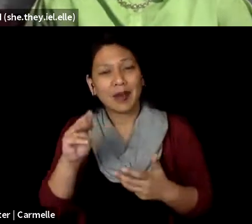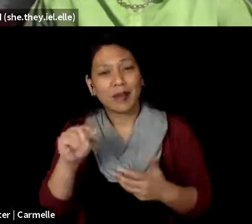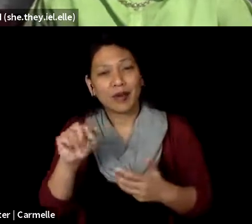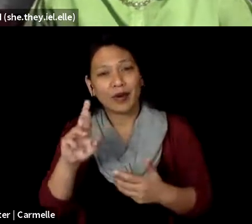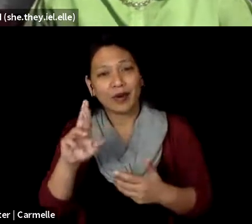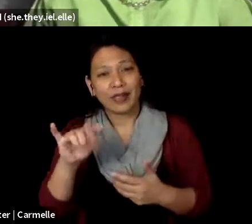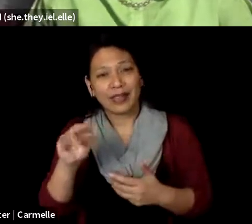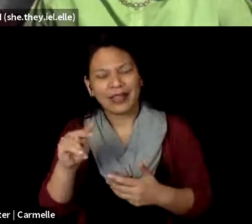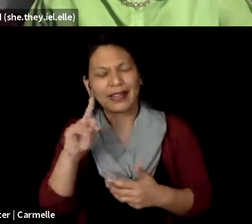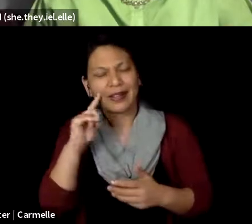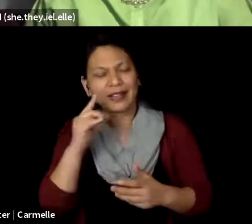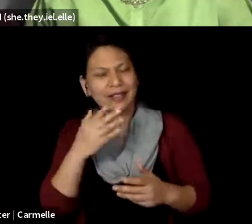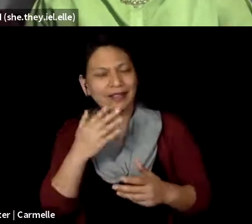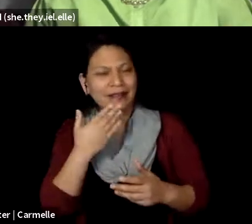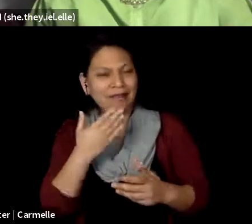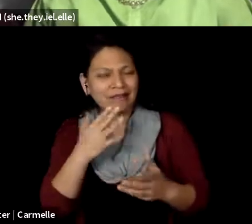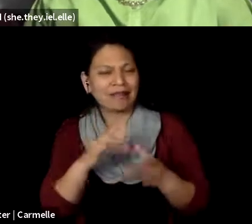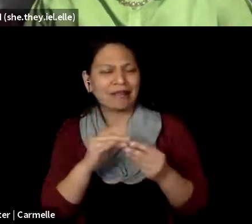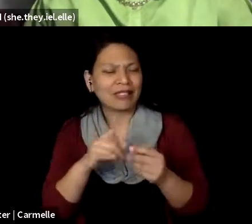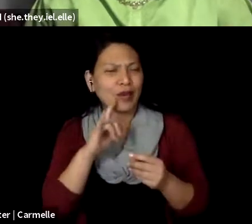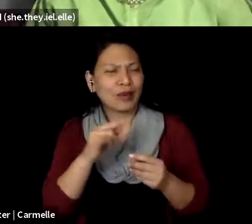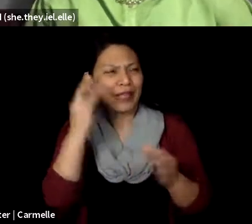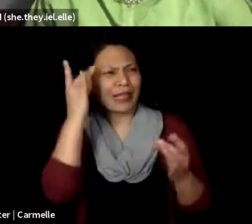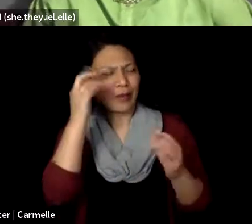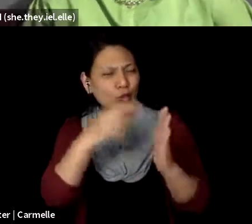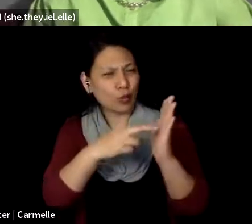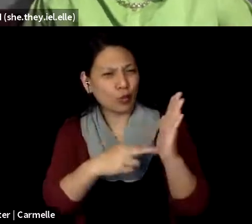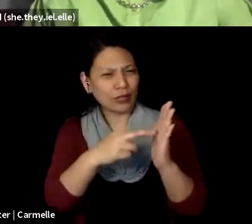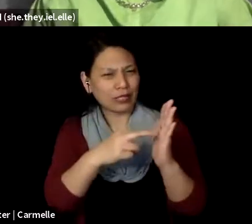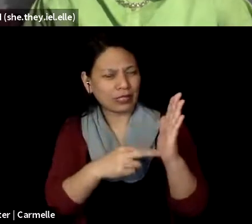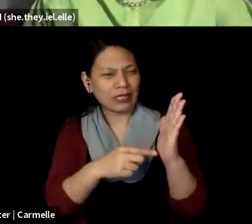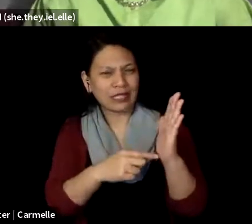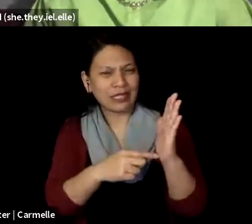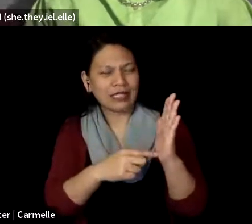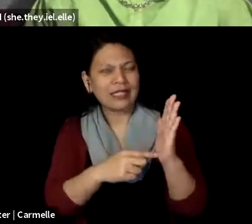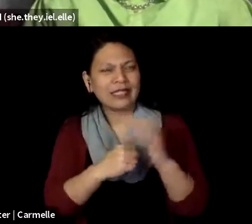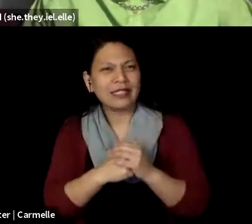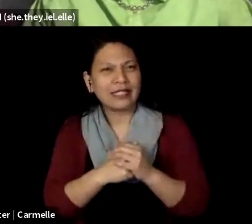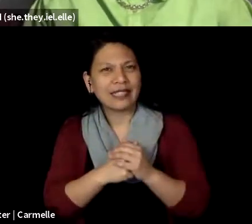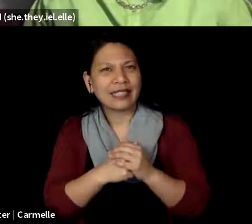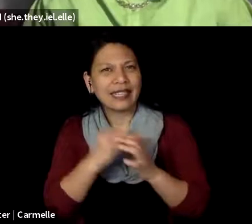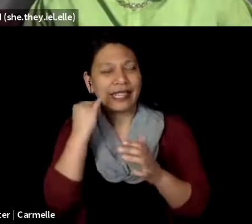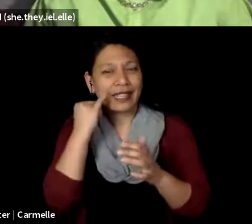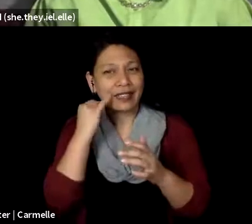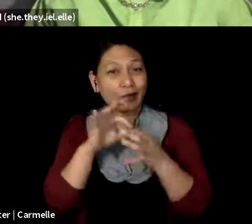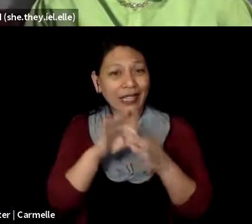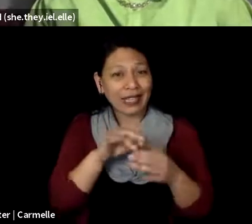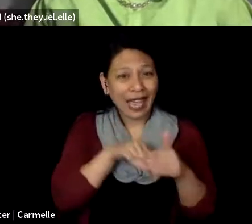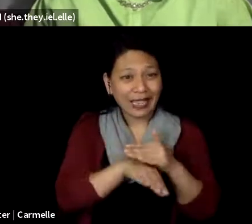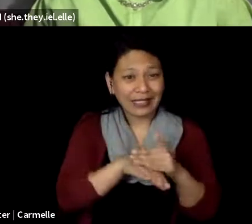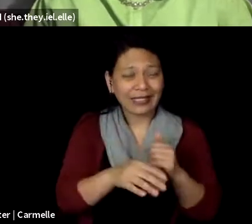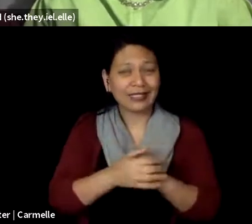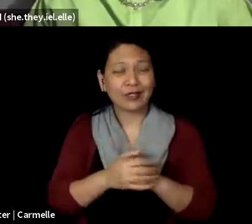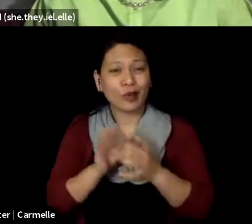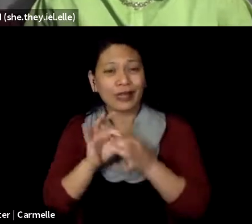rules and where rules become access needs, where they become safety, but where also they